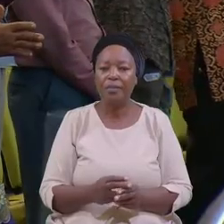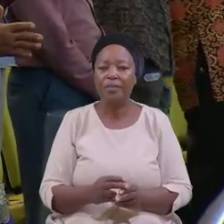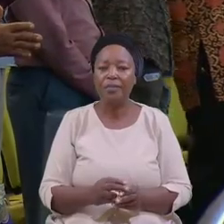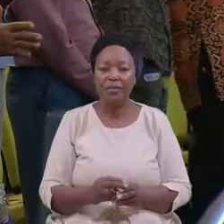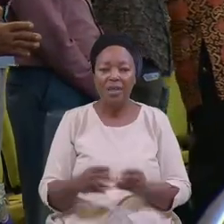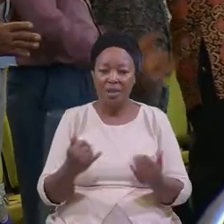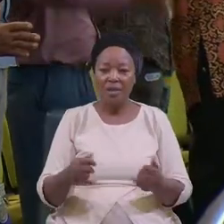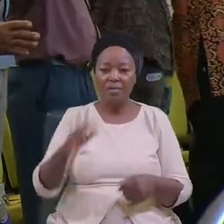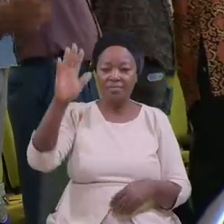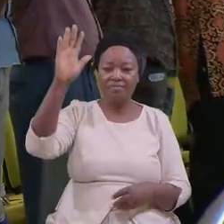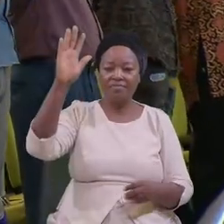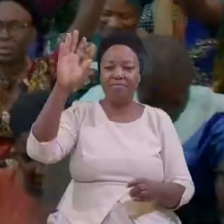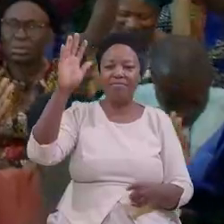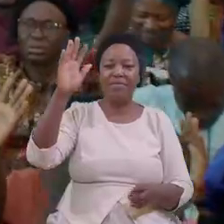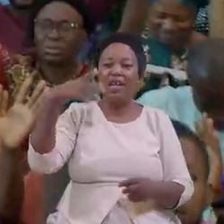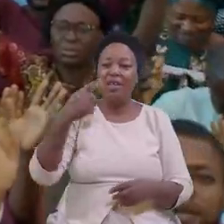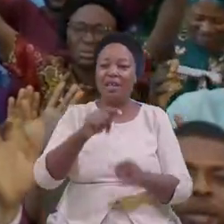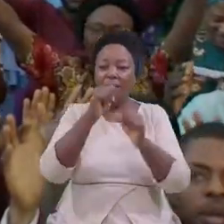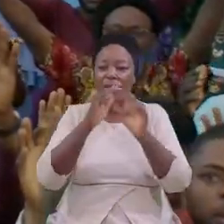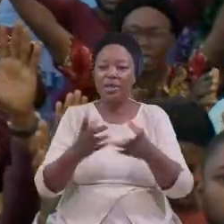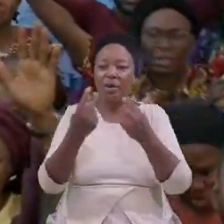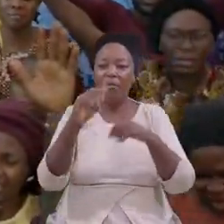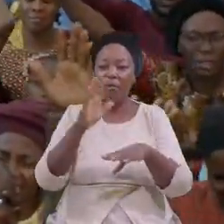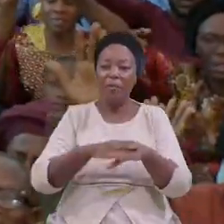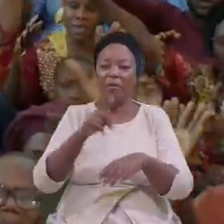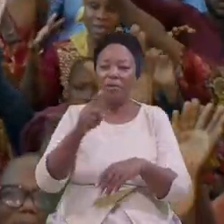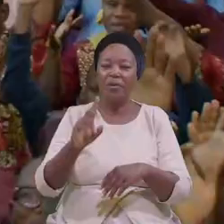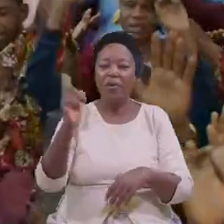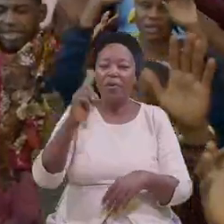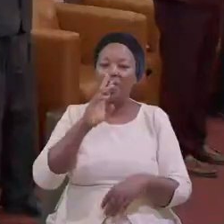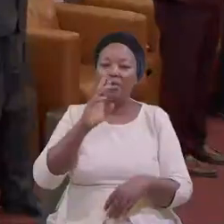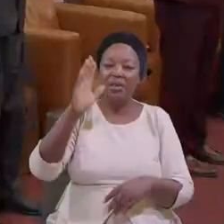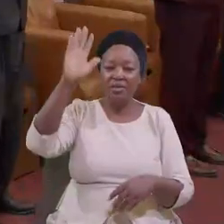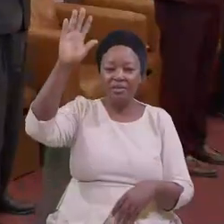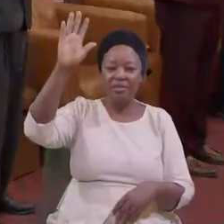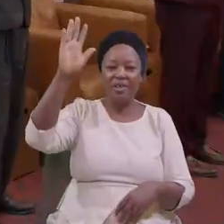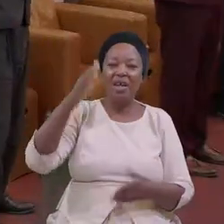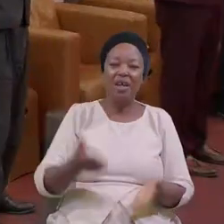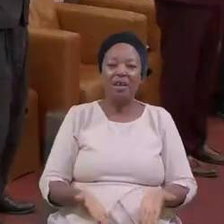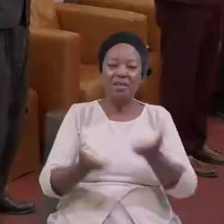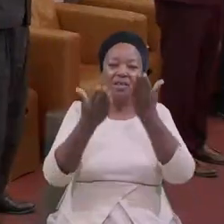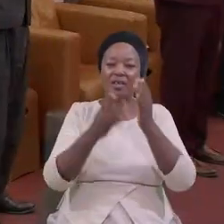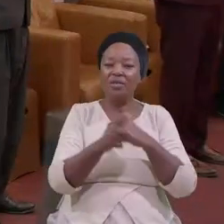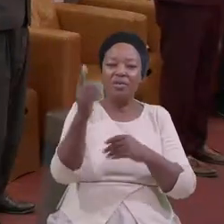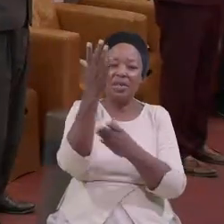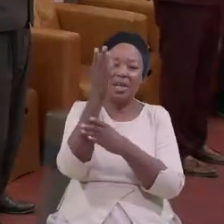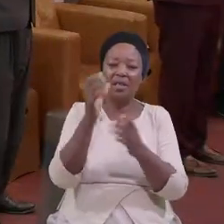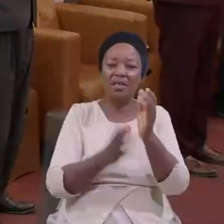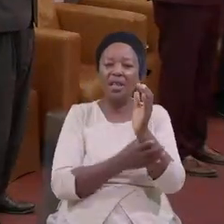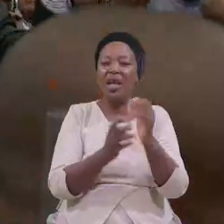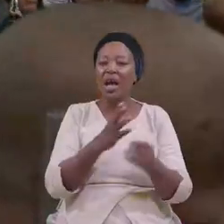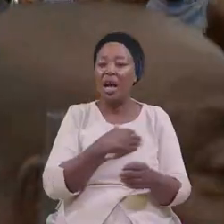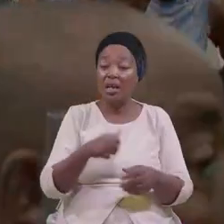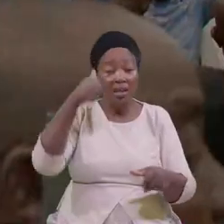Where are you? The blessing coming upon you. I said, where are you? Raise up those hands. And